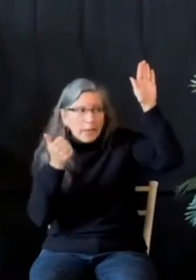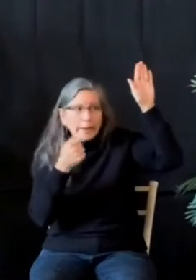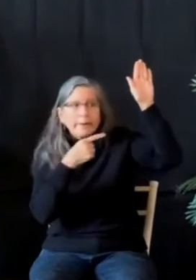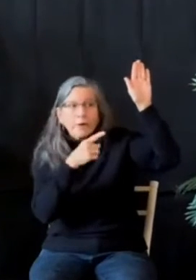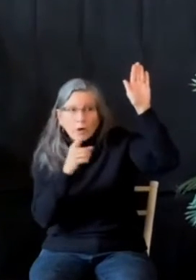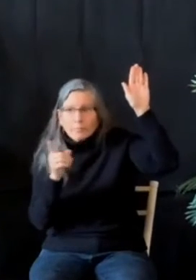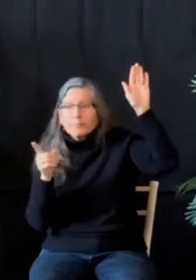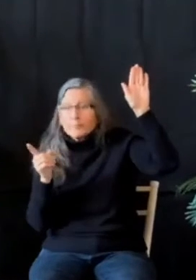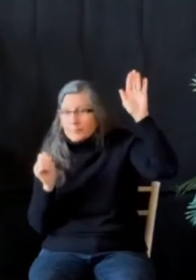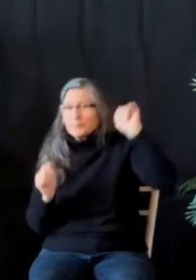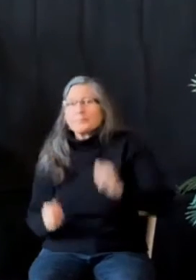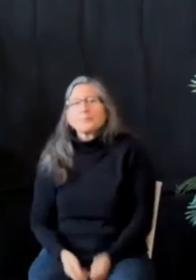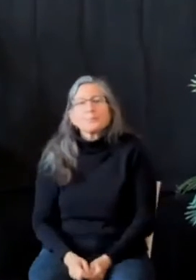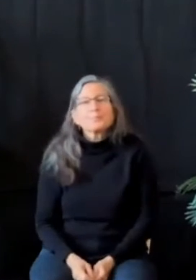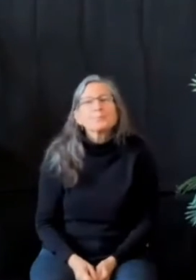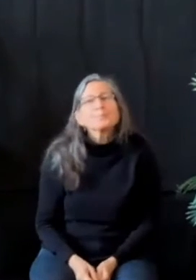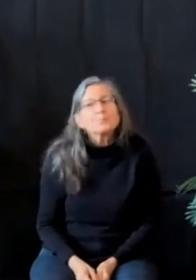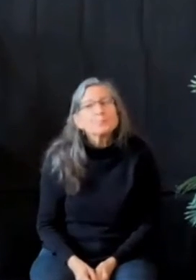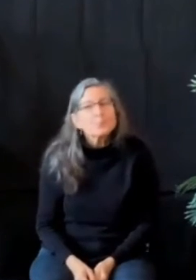Uh-huh.